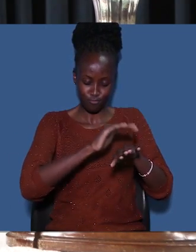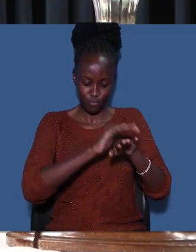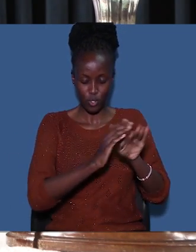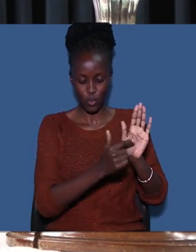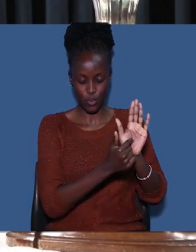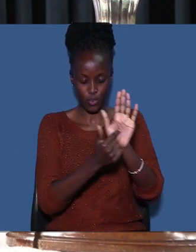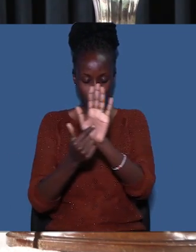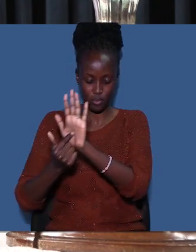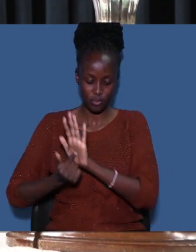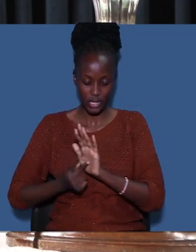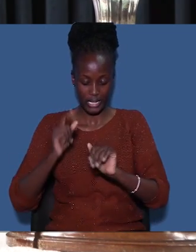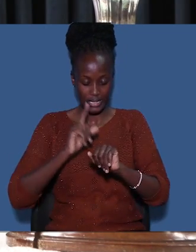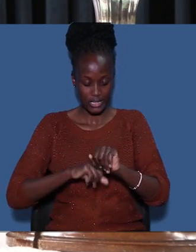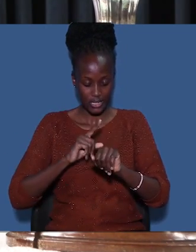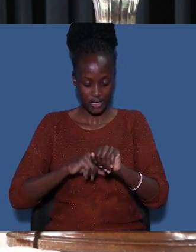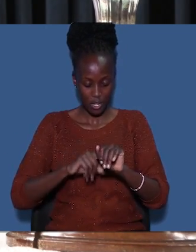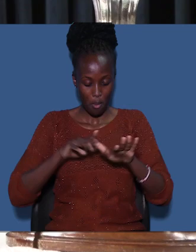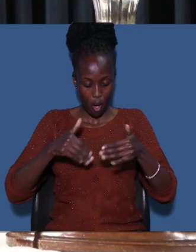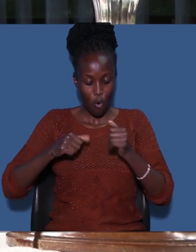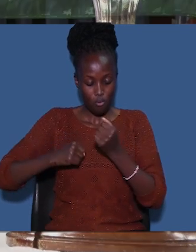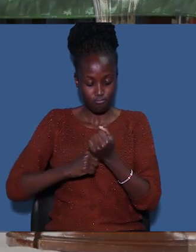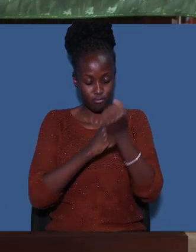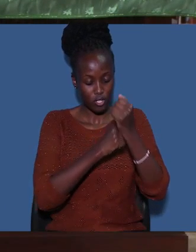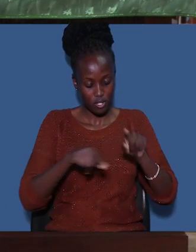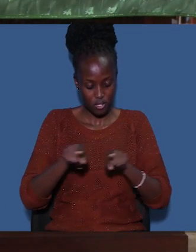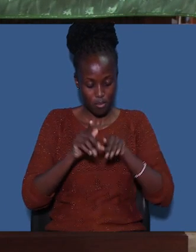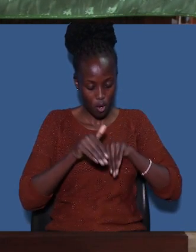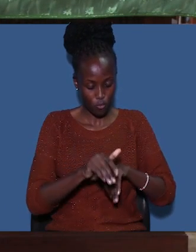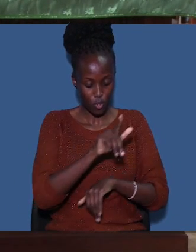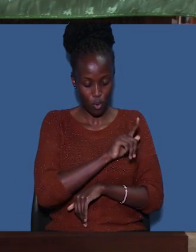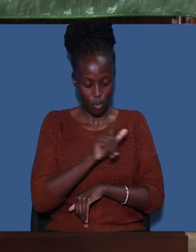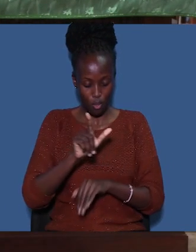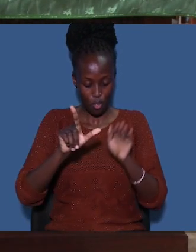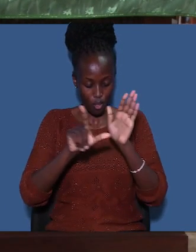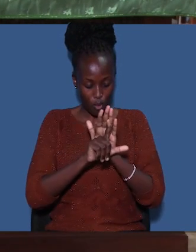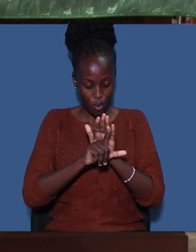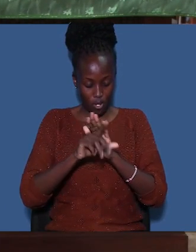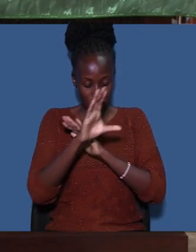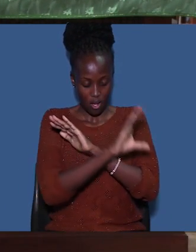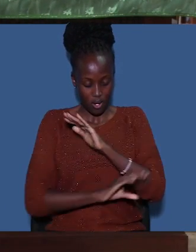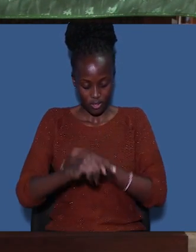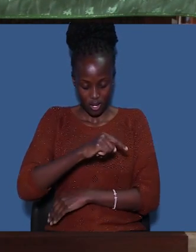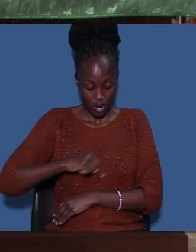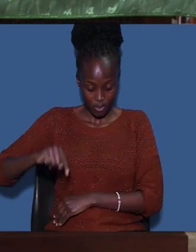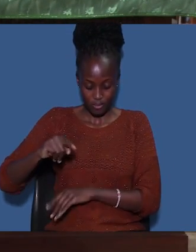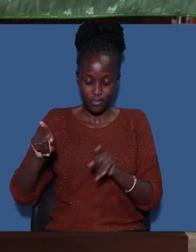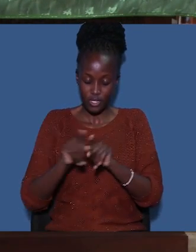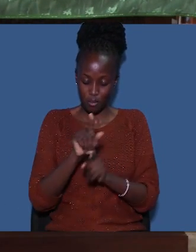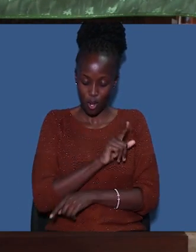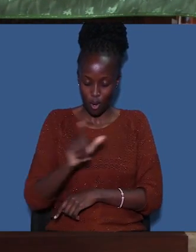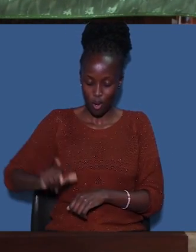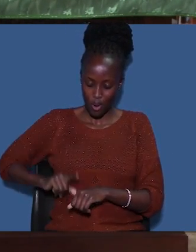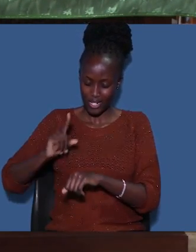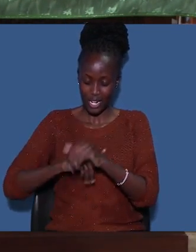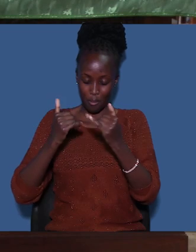Christians as we uphold the laws of this land. And during this time when we are going through elections, when